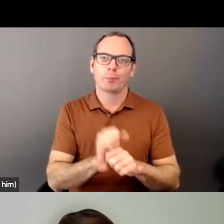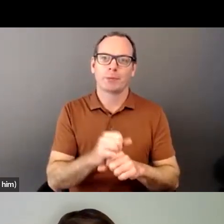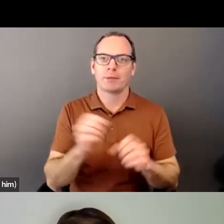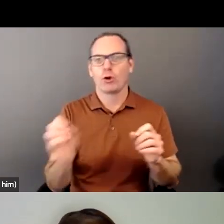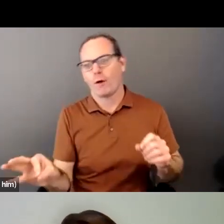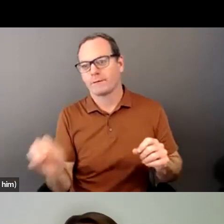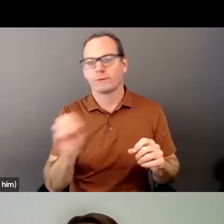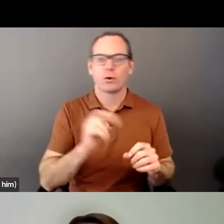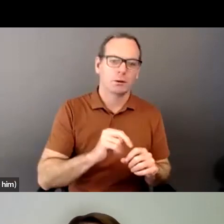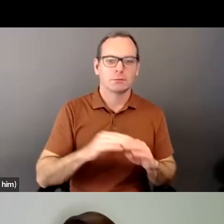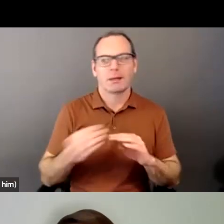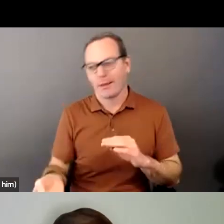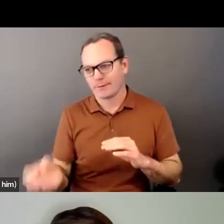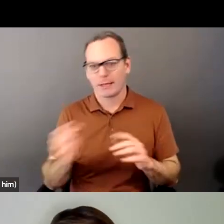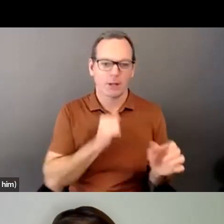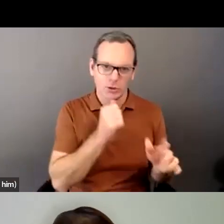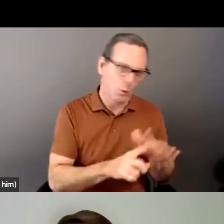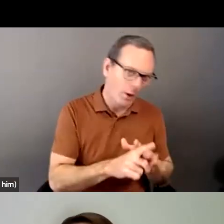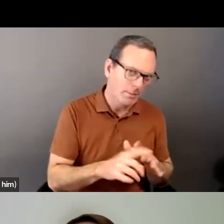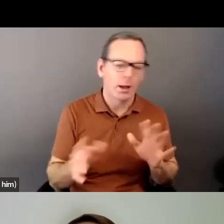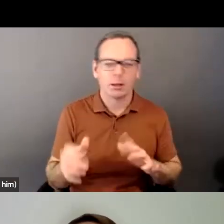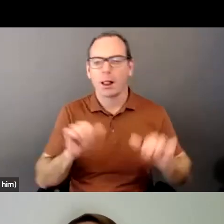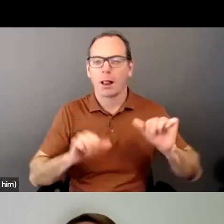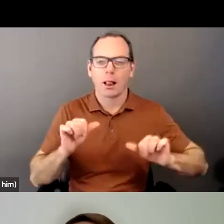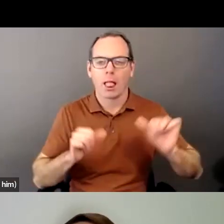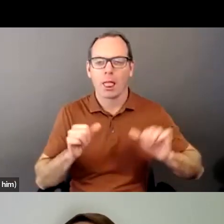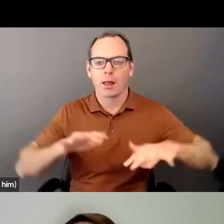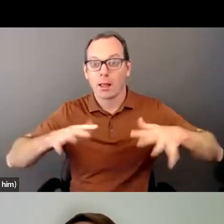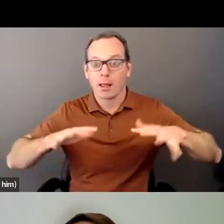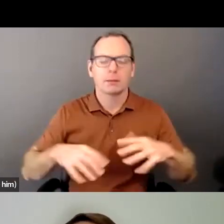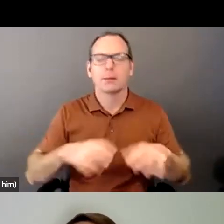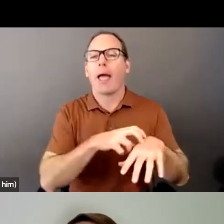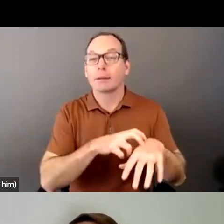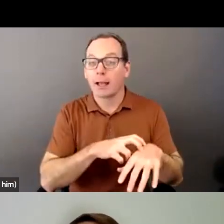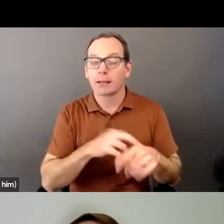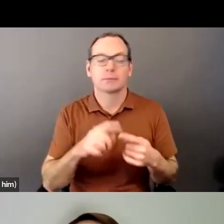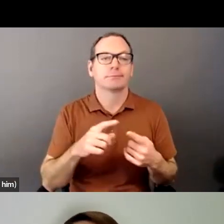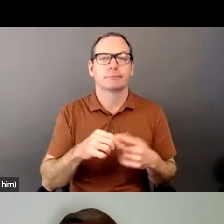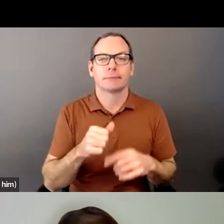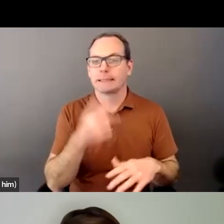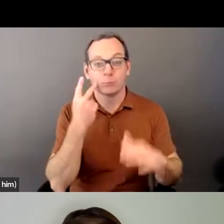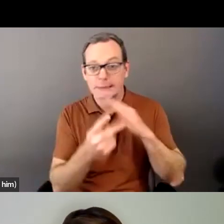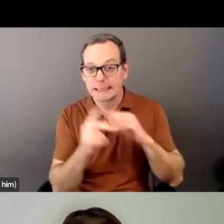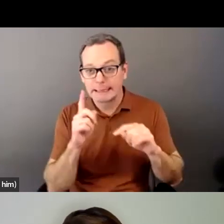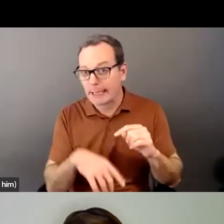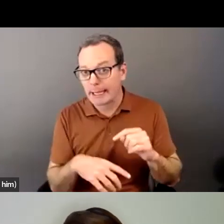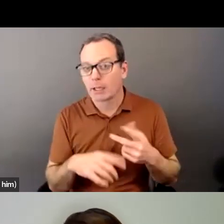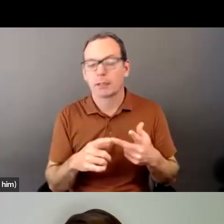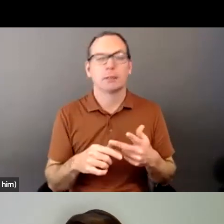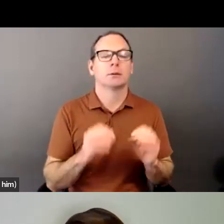these uncertainties and anxiety add to the fact that it makes willing